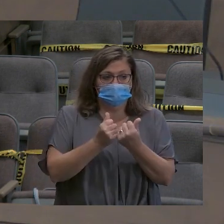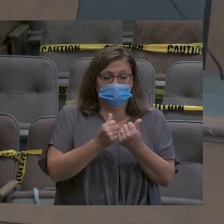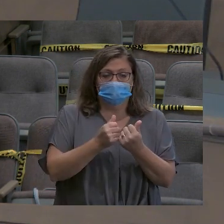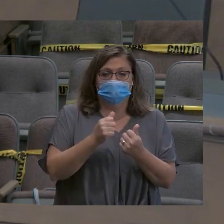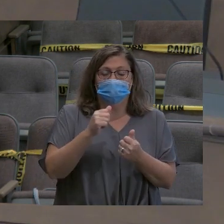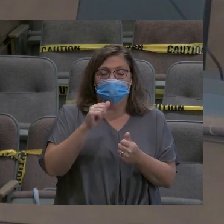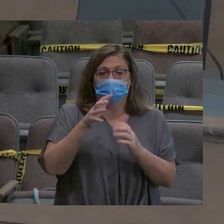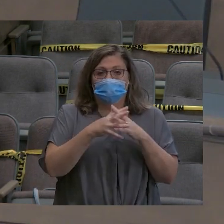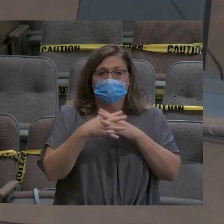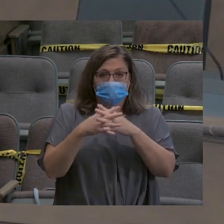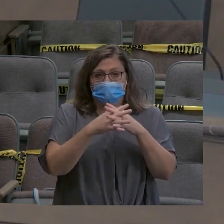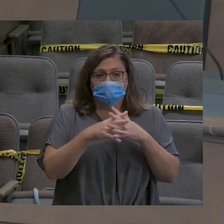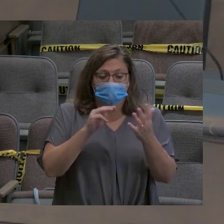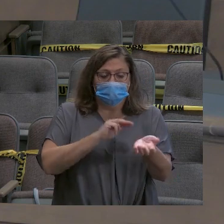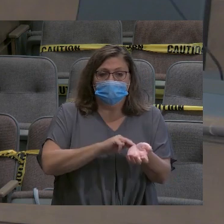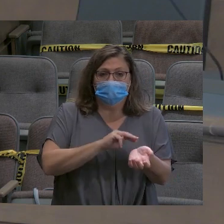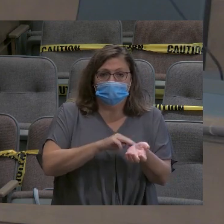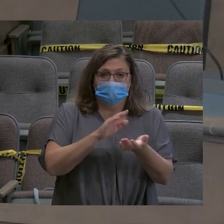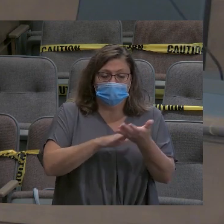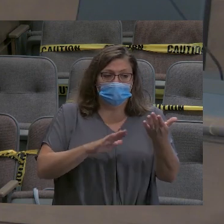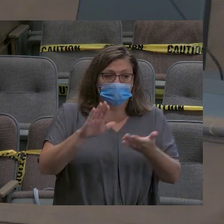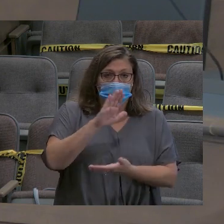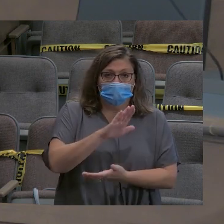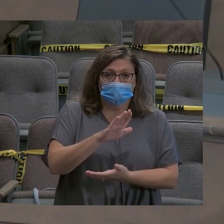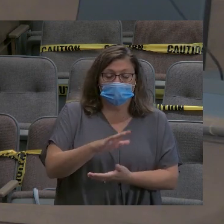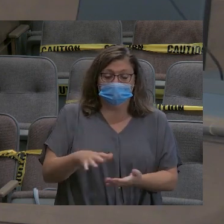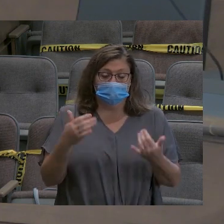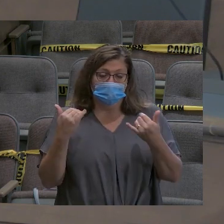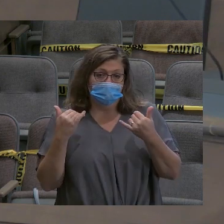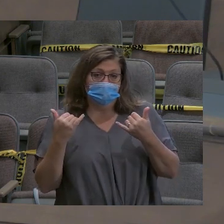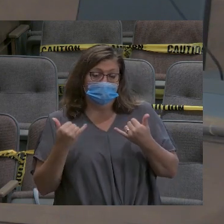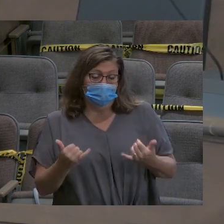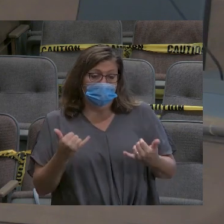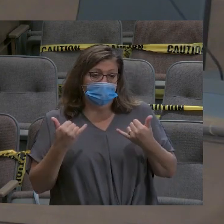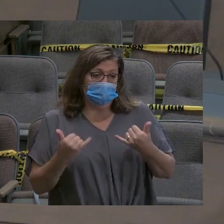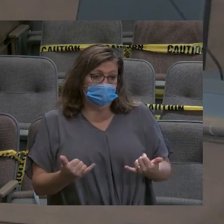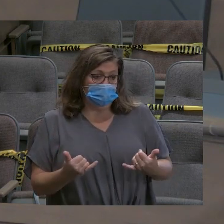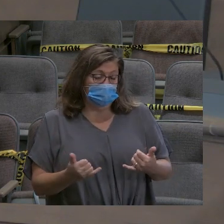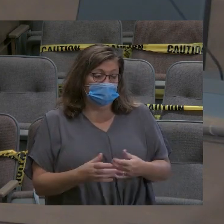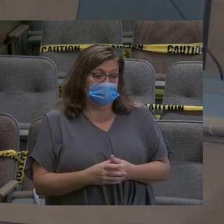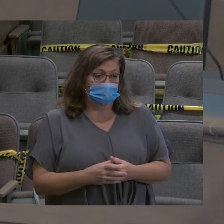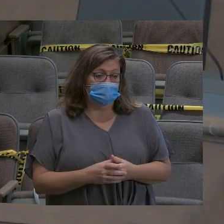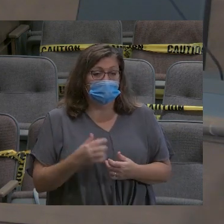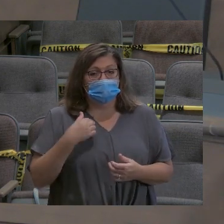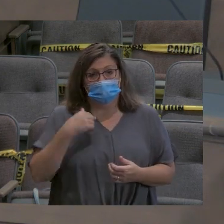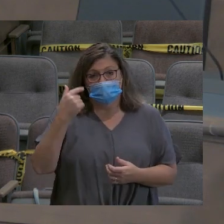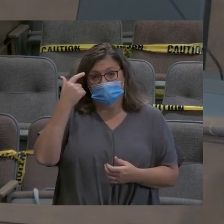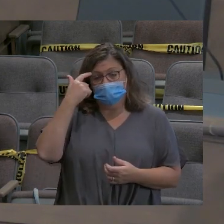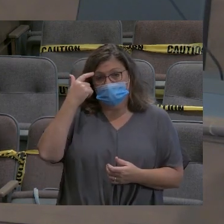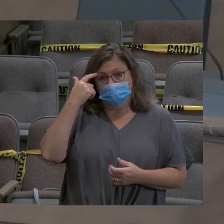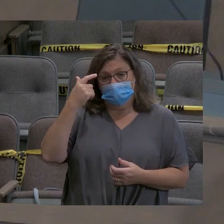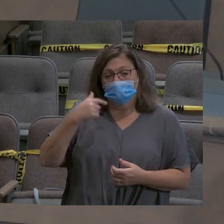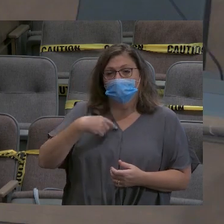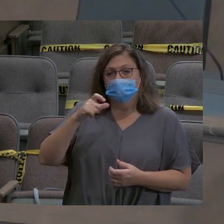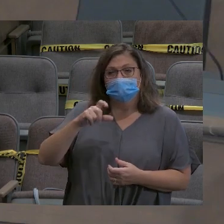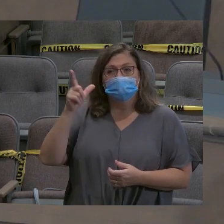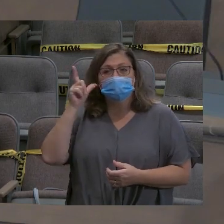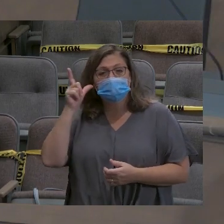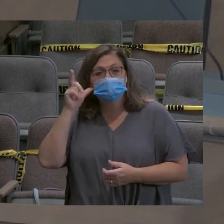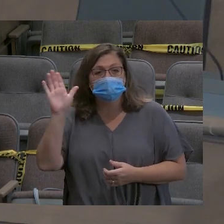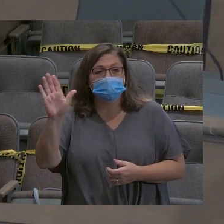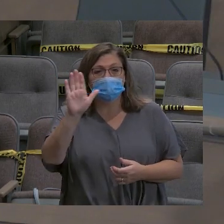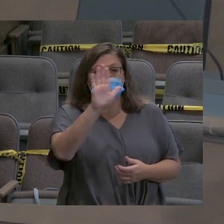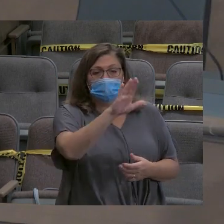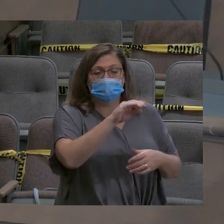Medical Colleges. And at this point in time, I think we are having some advice that we need to heed from the